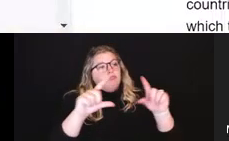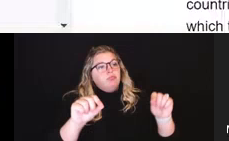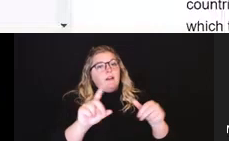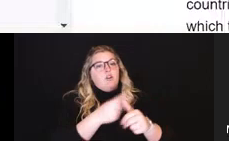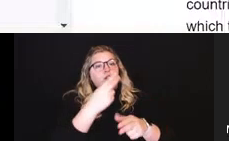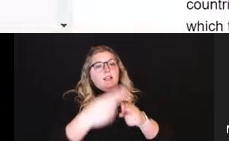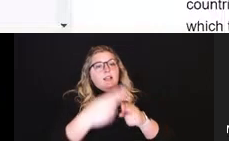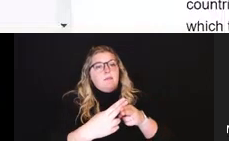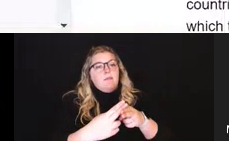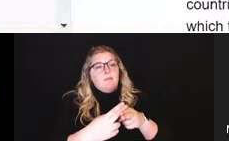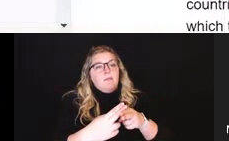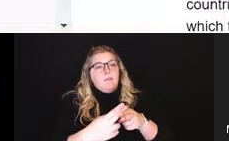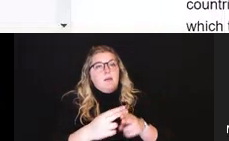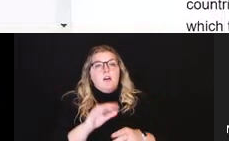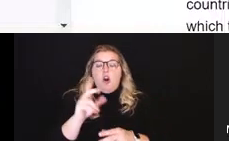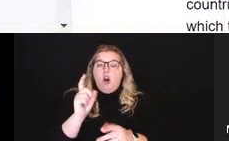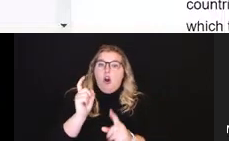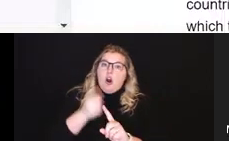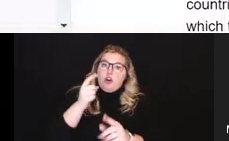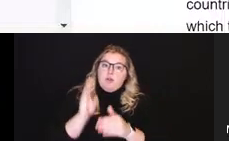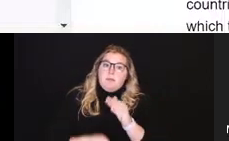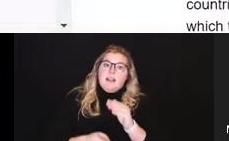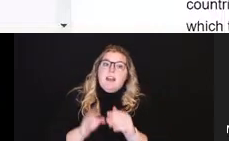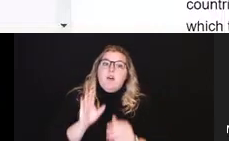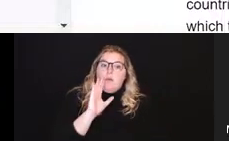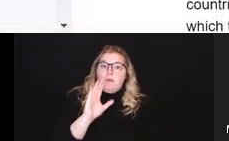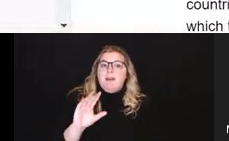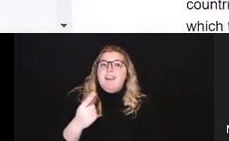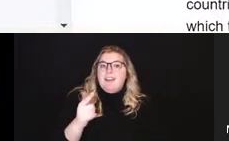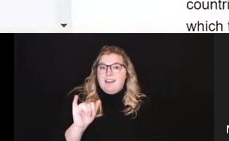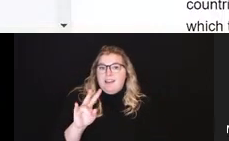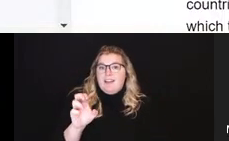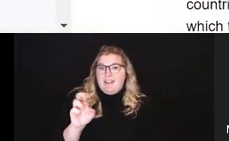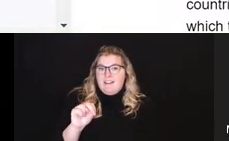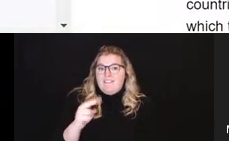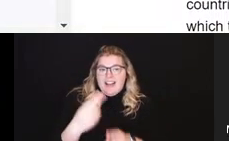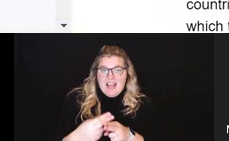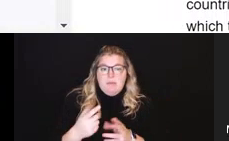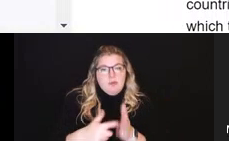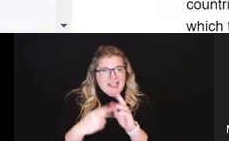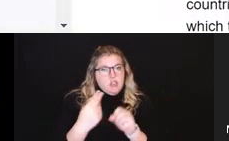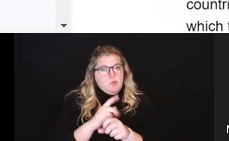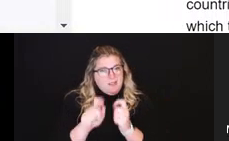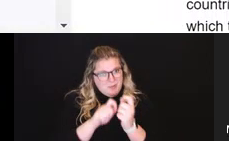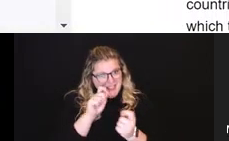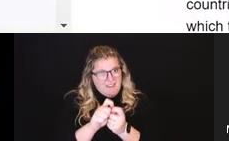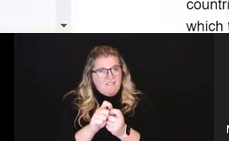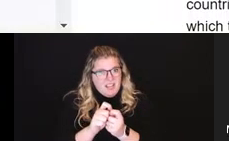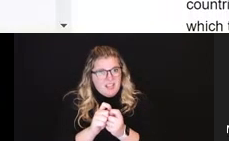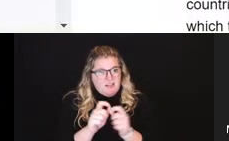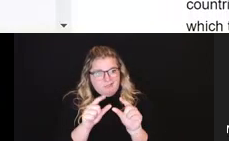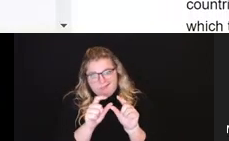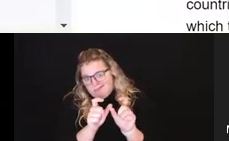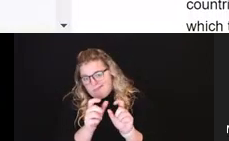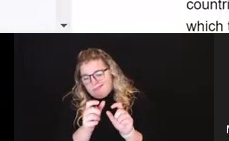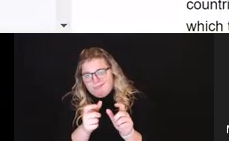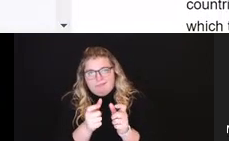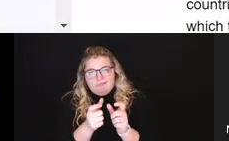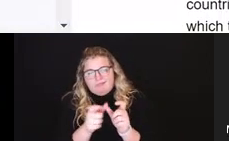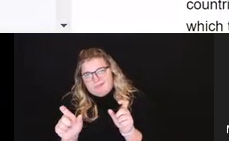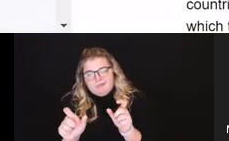that would be given name. That's the value. You wouldn't say first name. You have to use these specific identifiers. But this is supposed to help